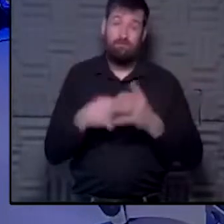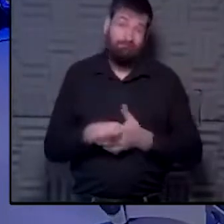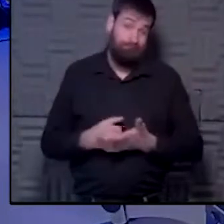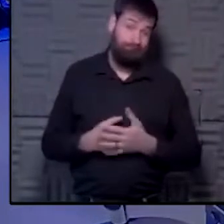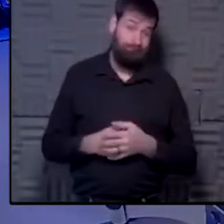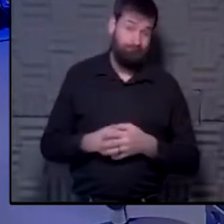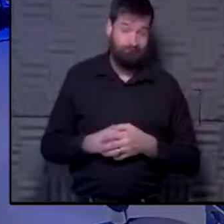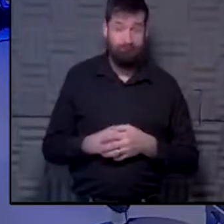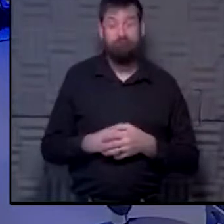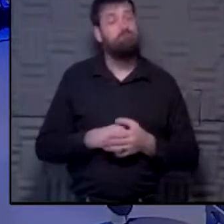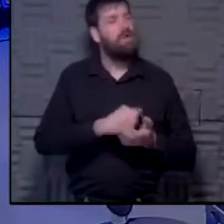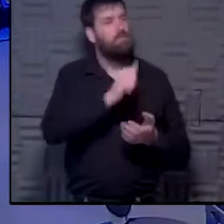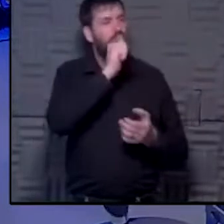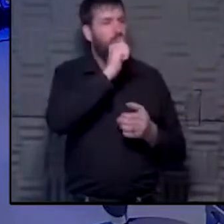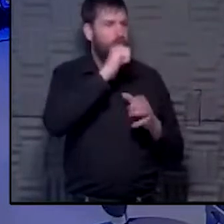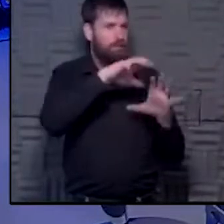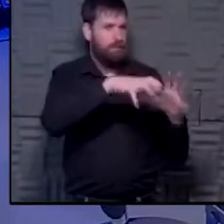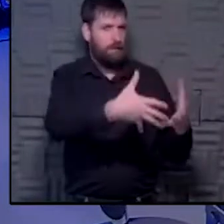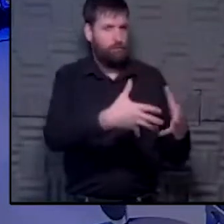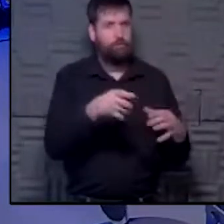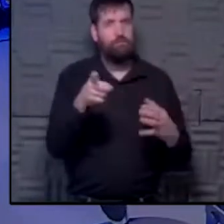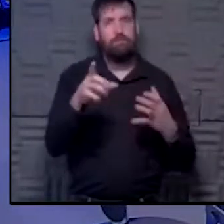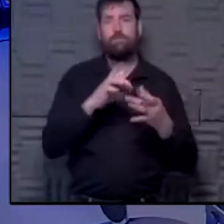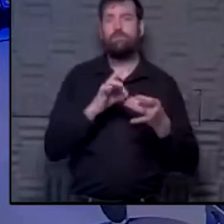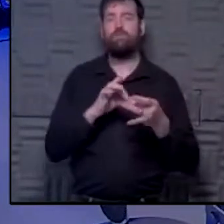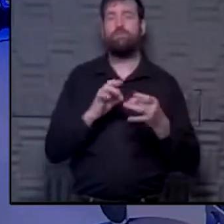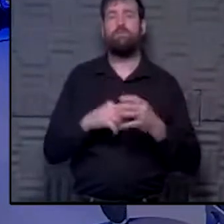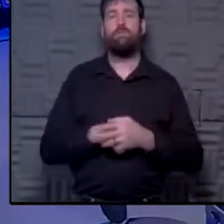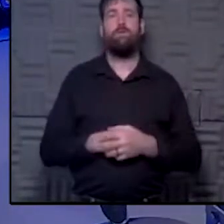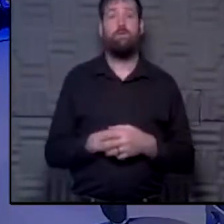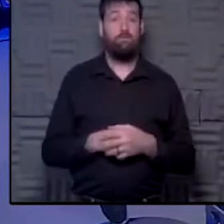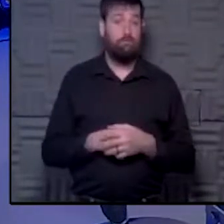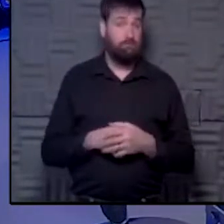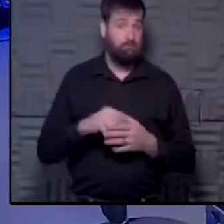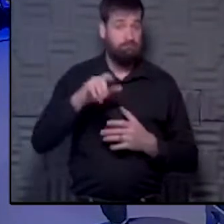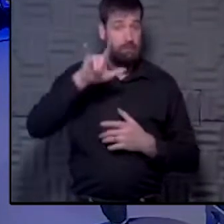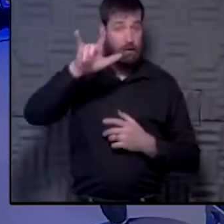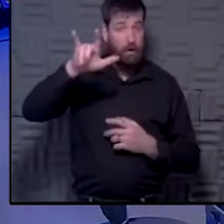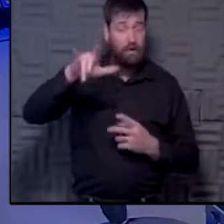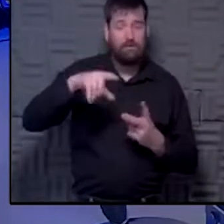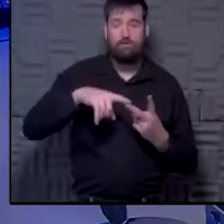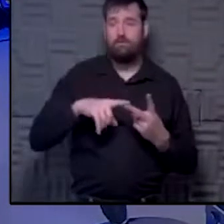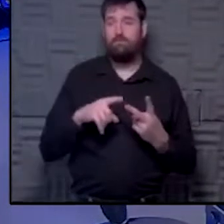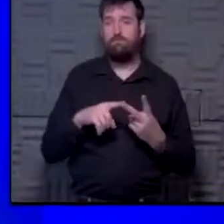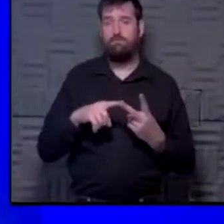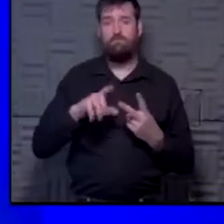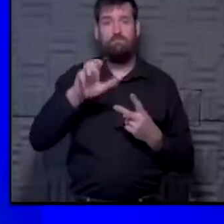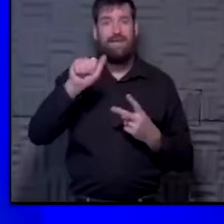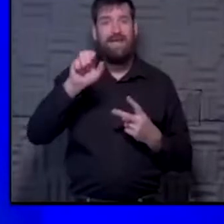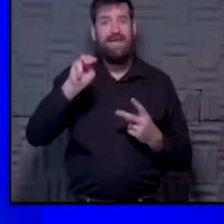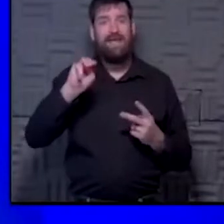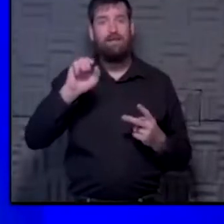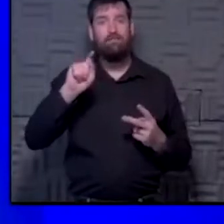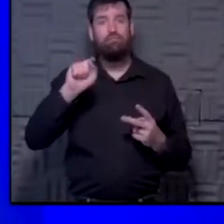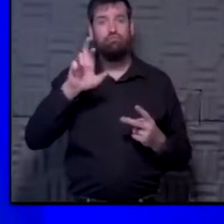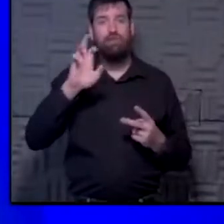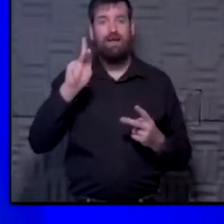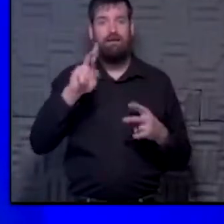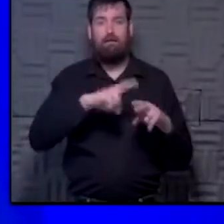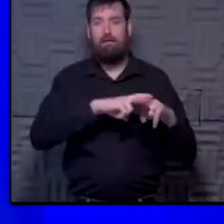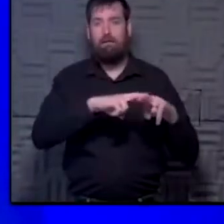the private sector, which, you know, like you said, is it airlines? Is it Amtrak? Is